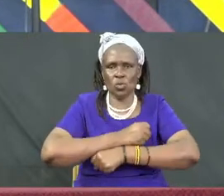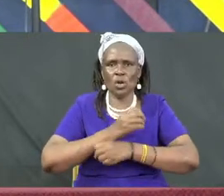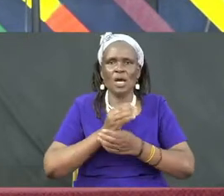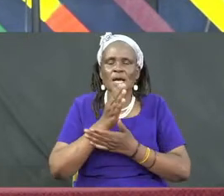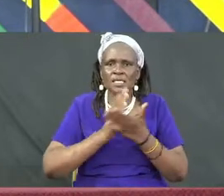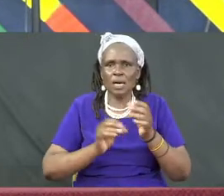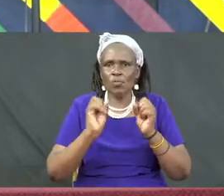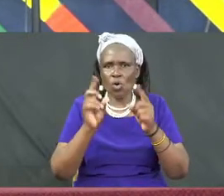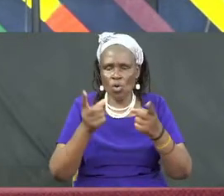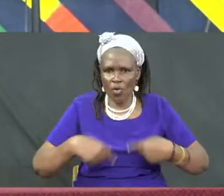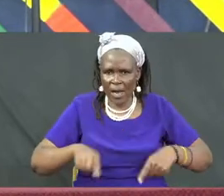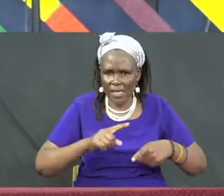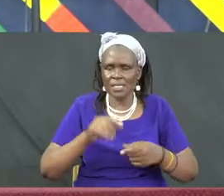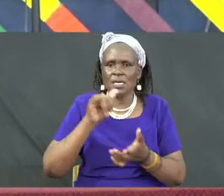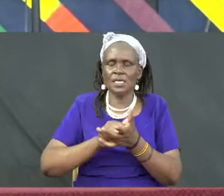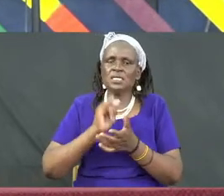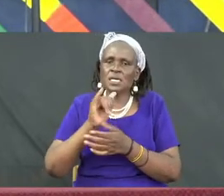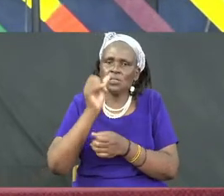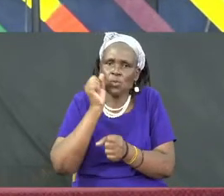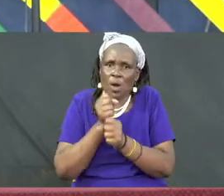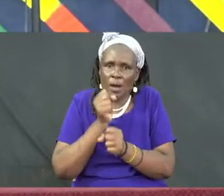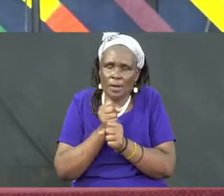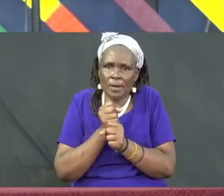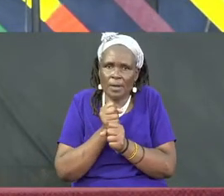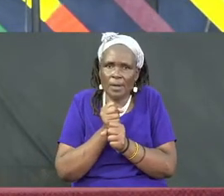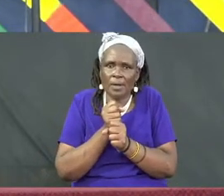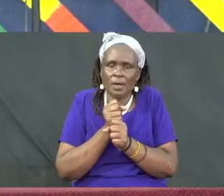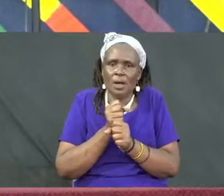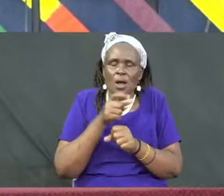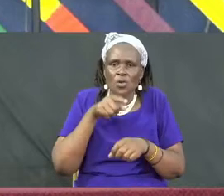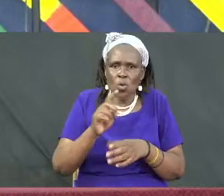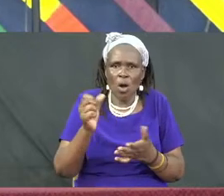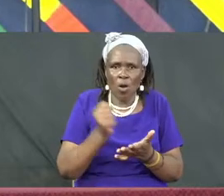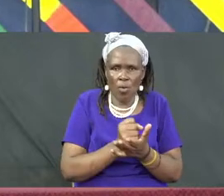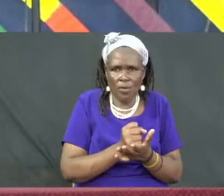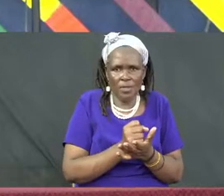us, it's work. Your office.